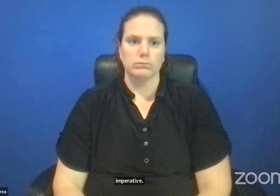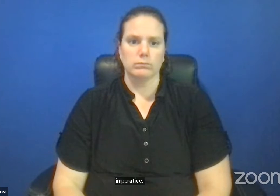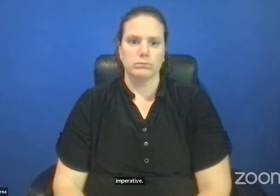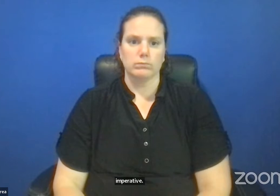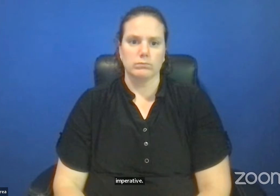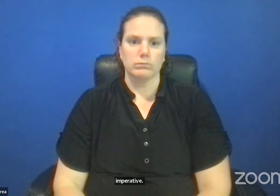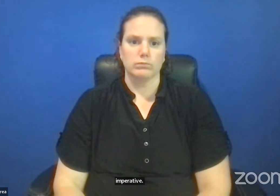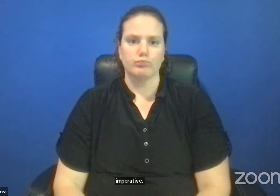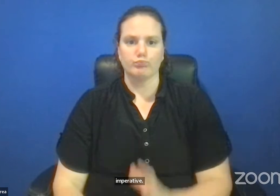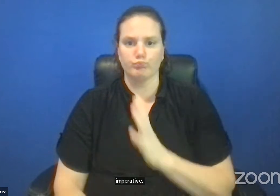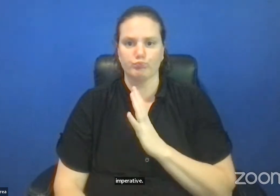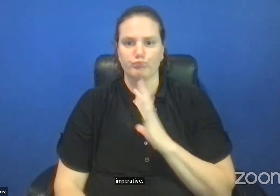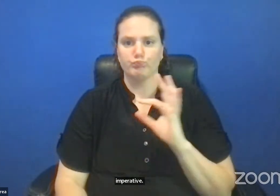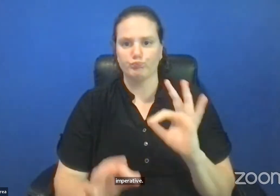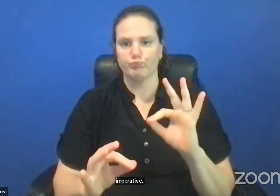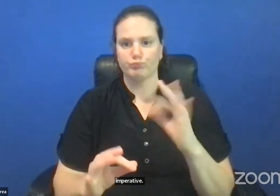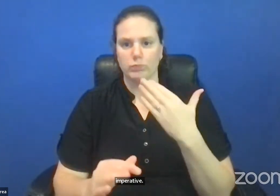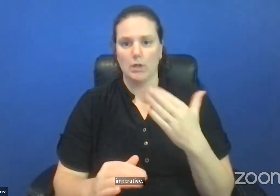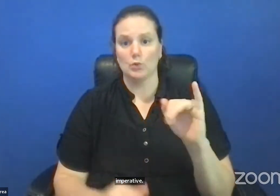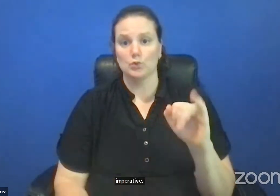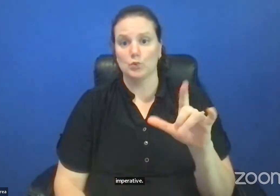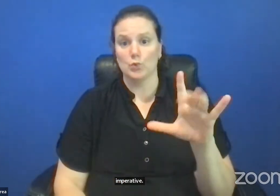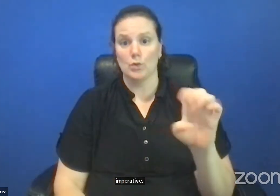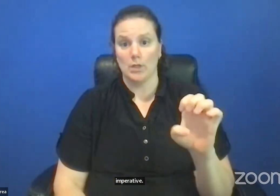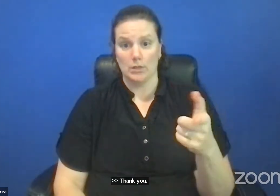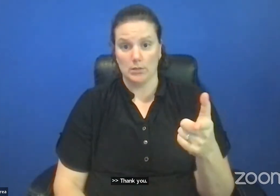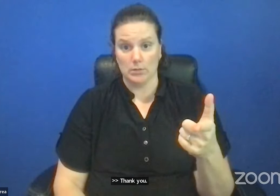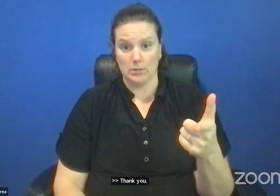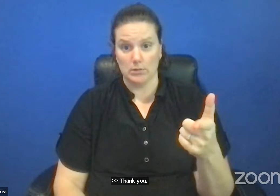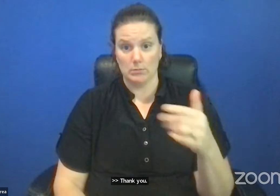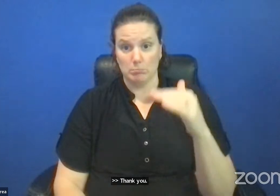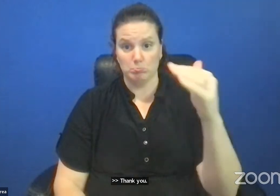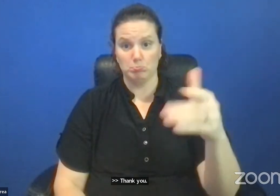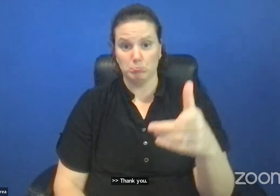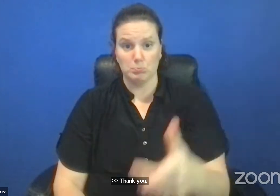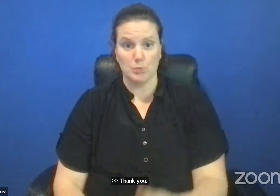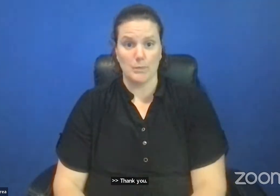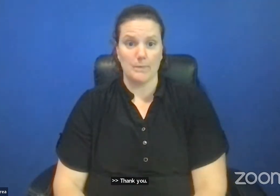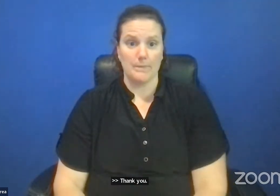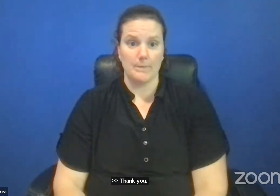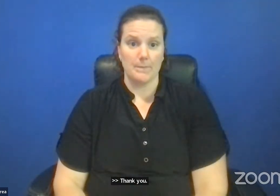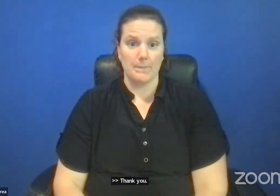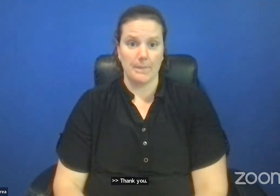Perfect. Thank you. Julie Dumbia, might you go next?